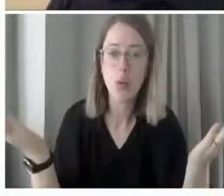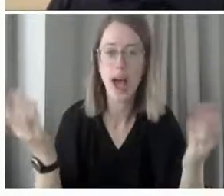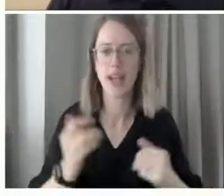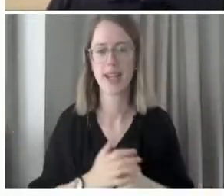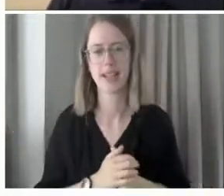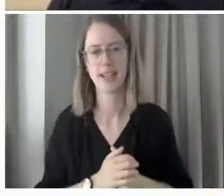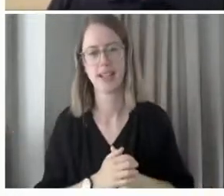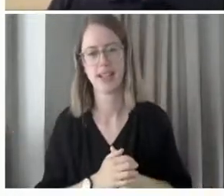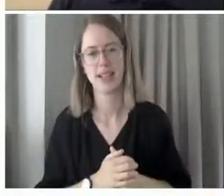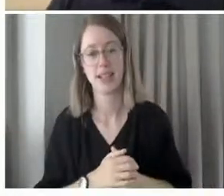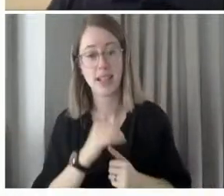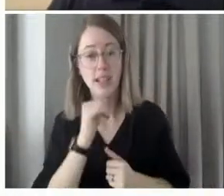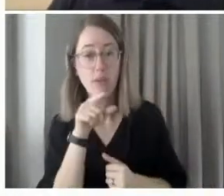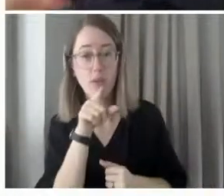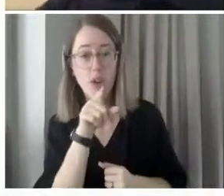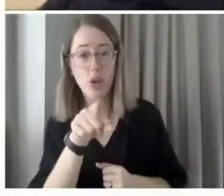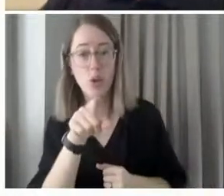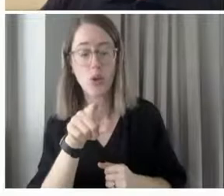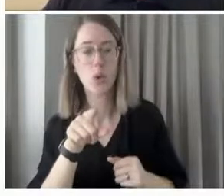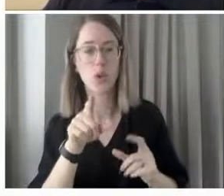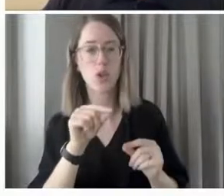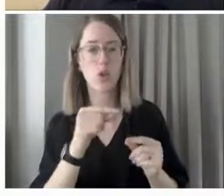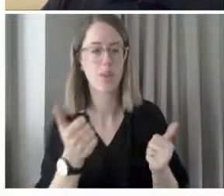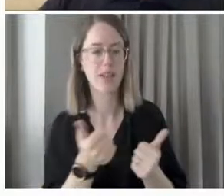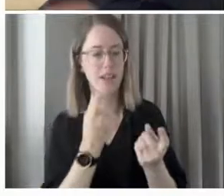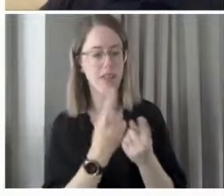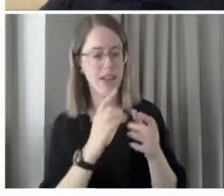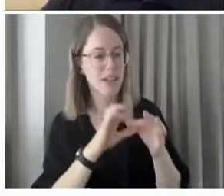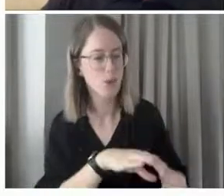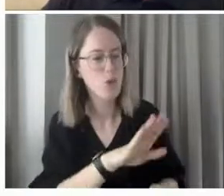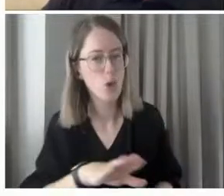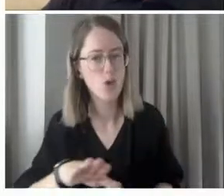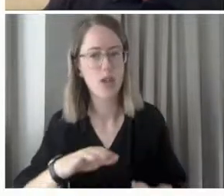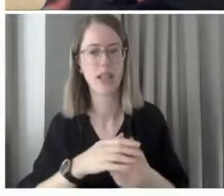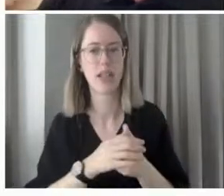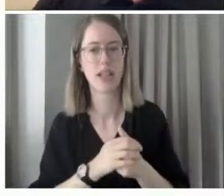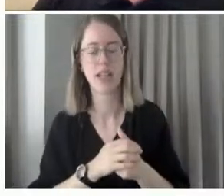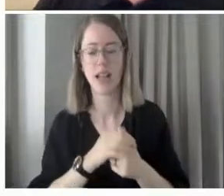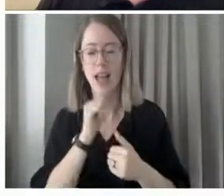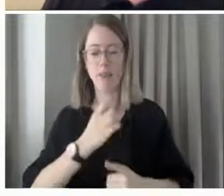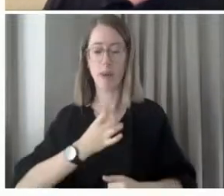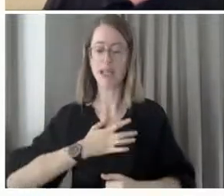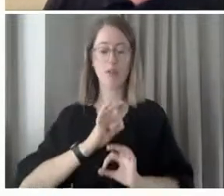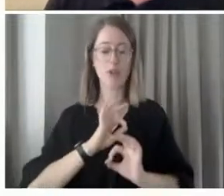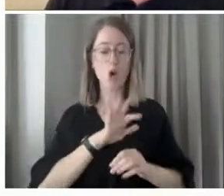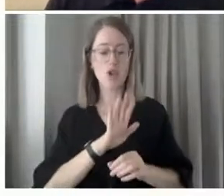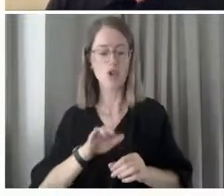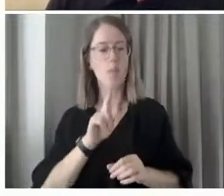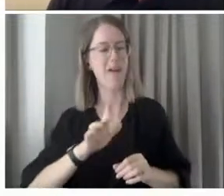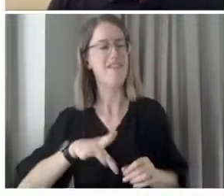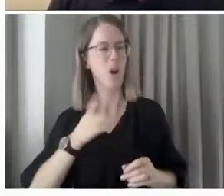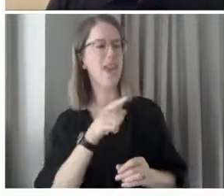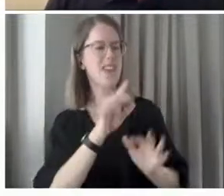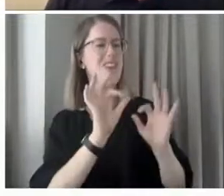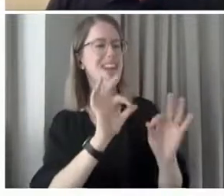know, if you do lots of things for children, even if they don't have children, they'll think that's fantastic.